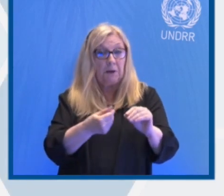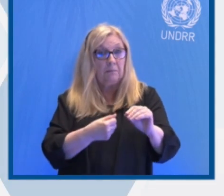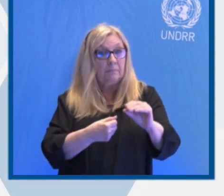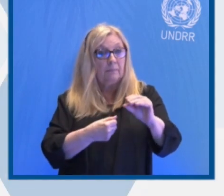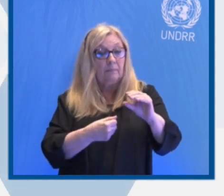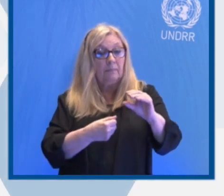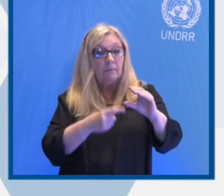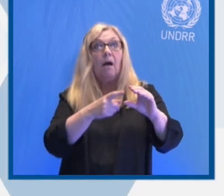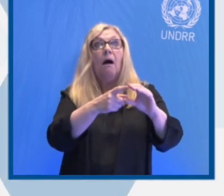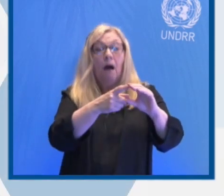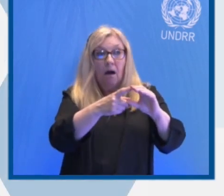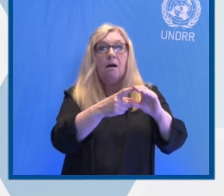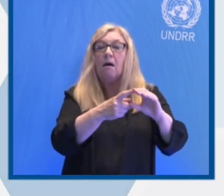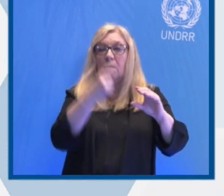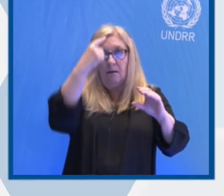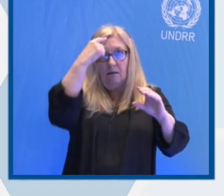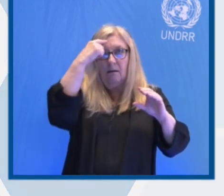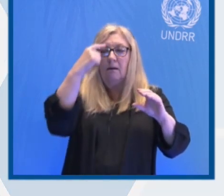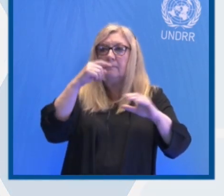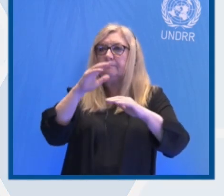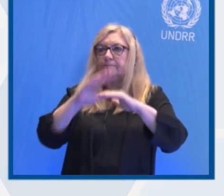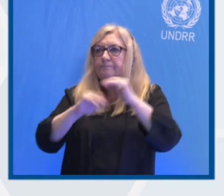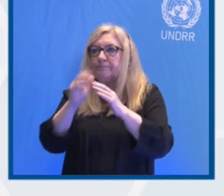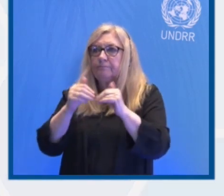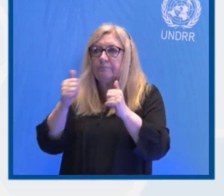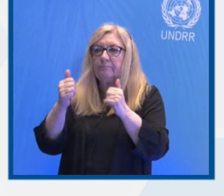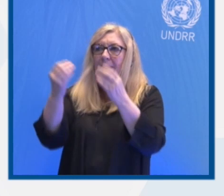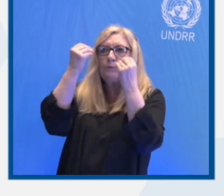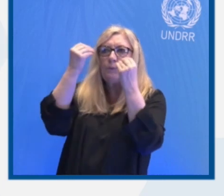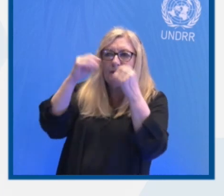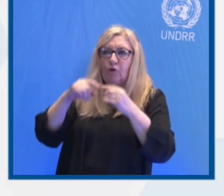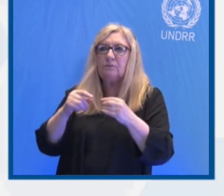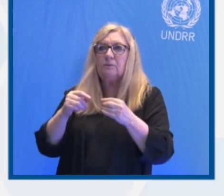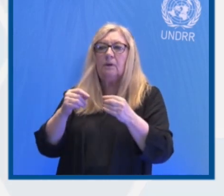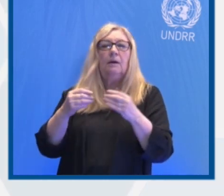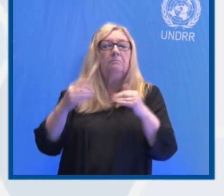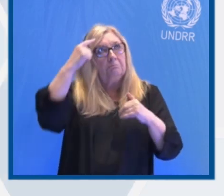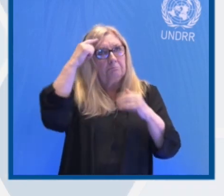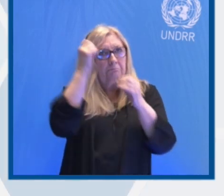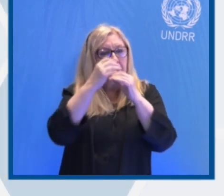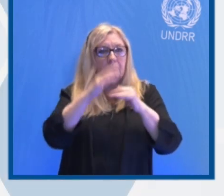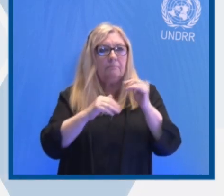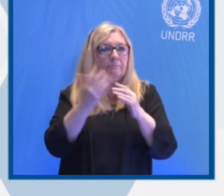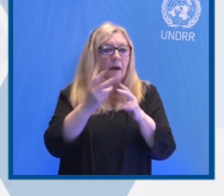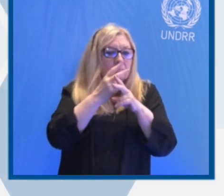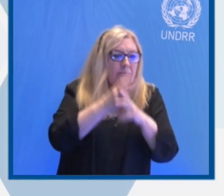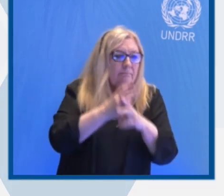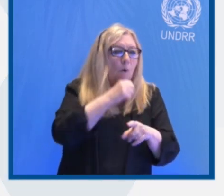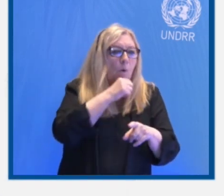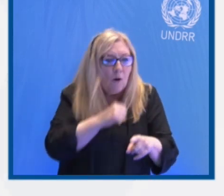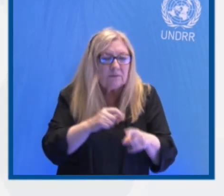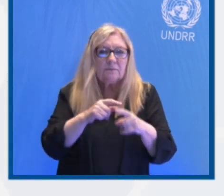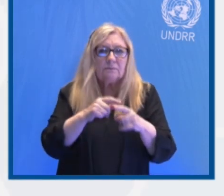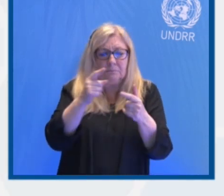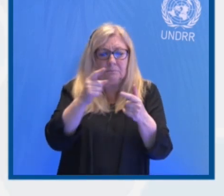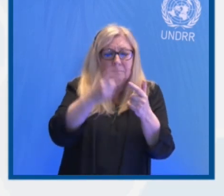educational opportunities, they're producing renewable energy, and the upshot of it is that these are